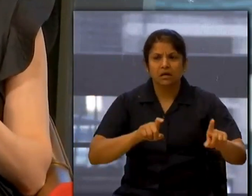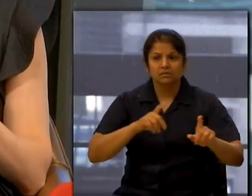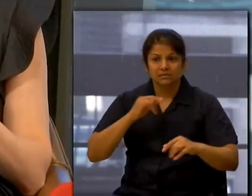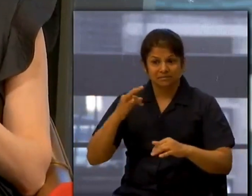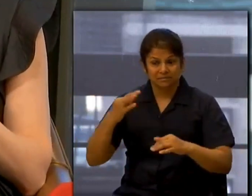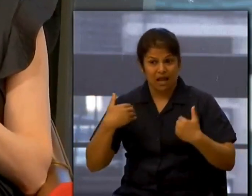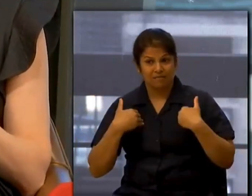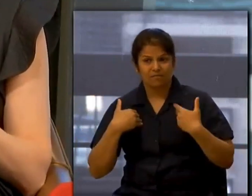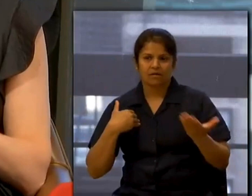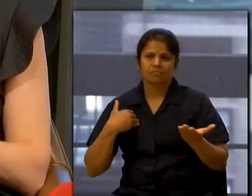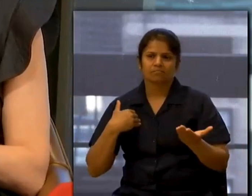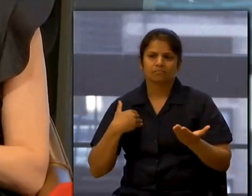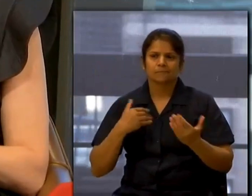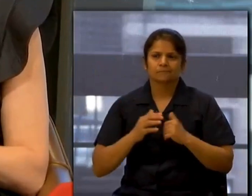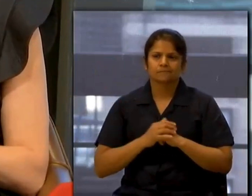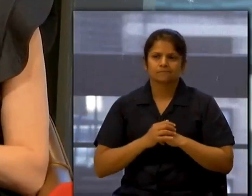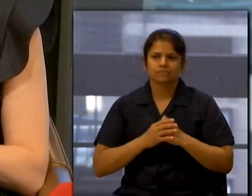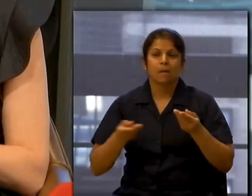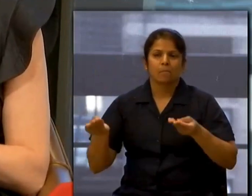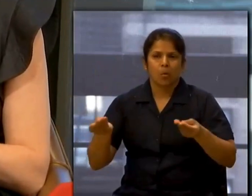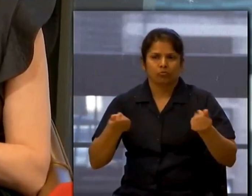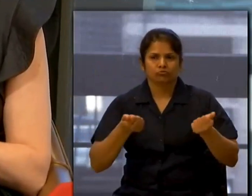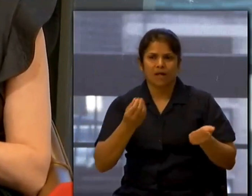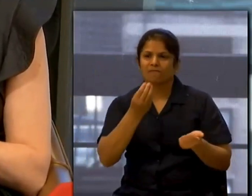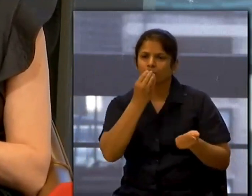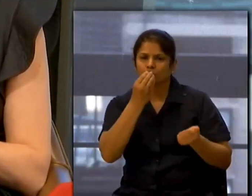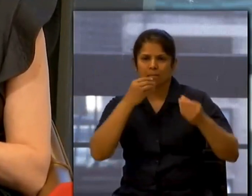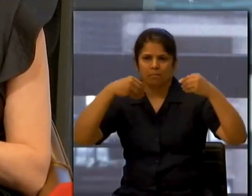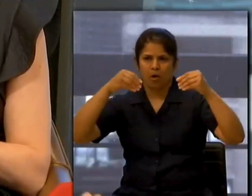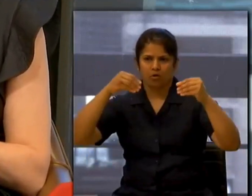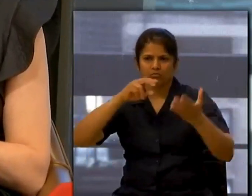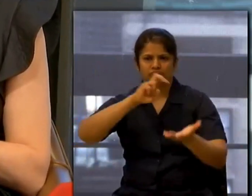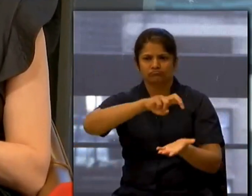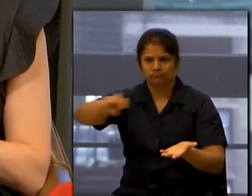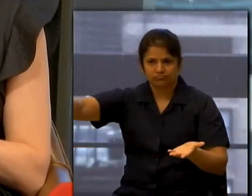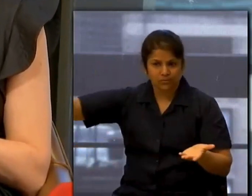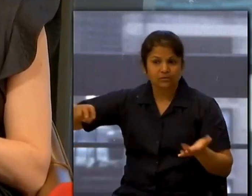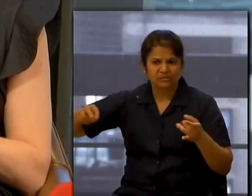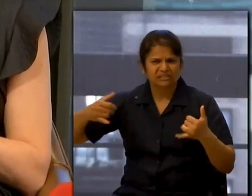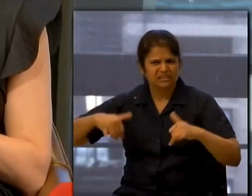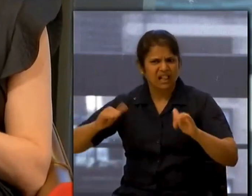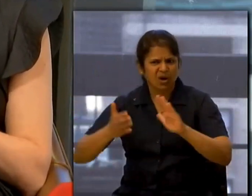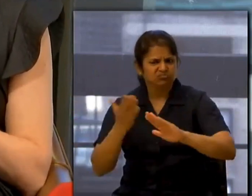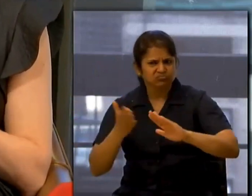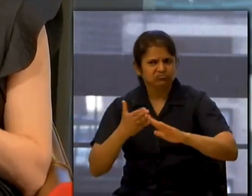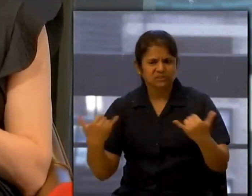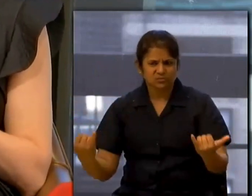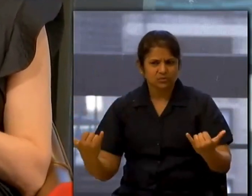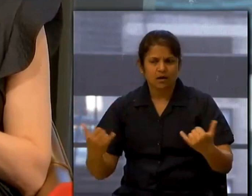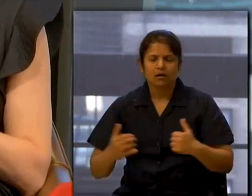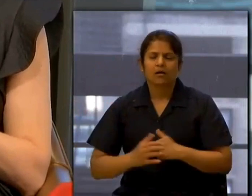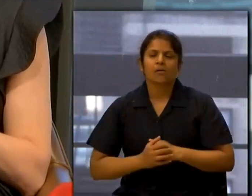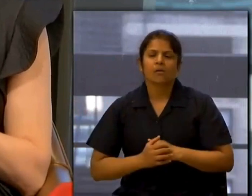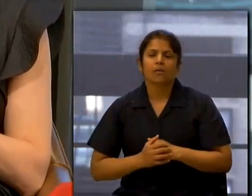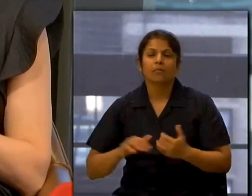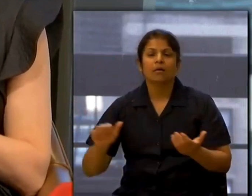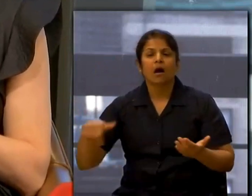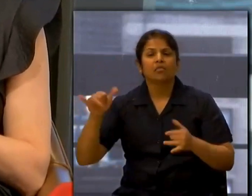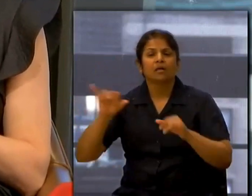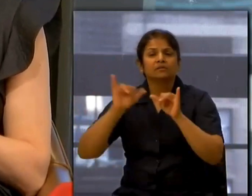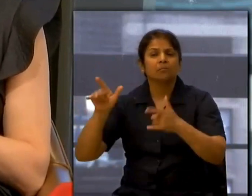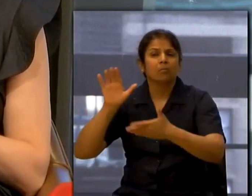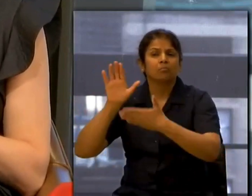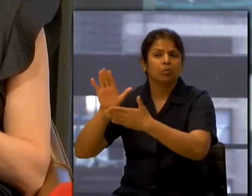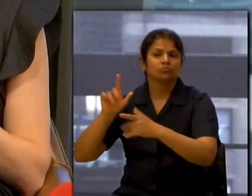their community. It's still going, it's very successful. They also did some things that were a little bit more systemic, like they changed the transit schedules.